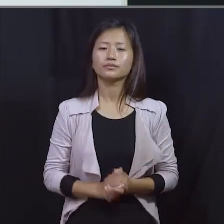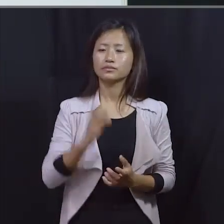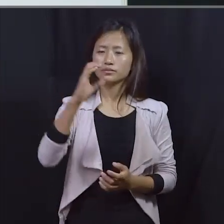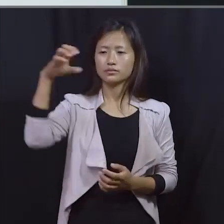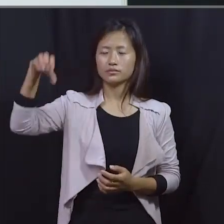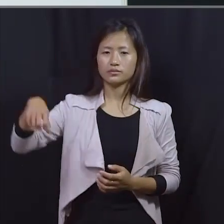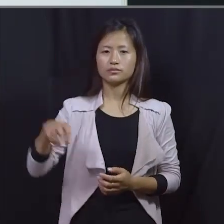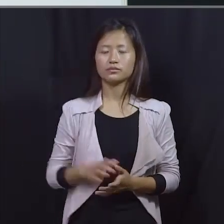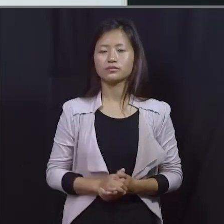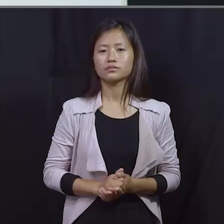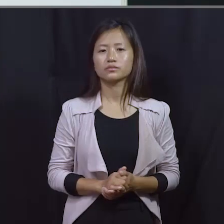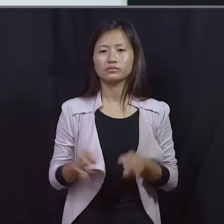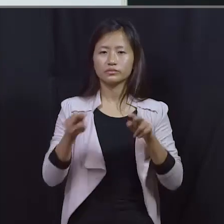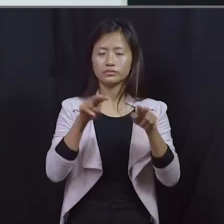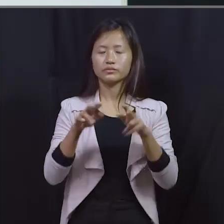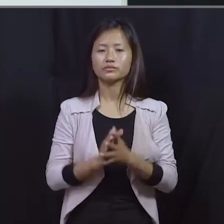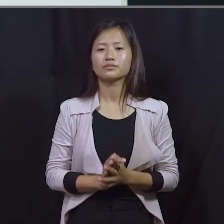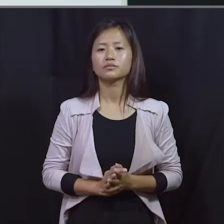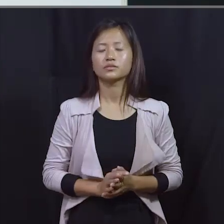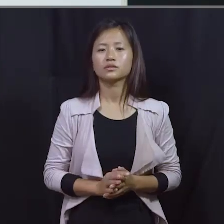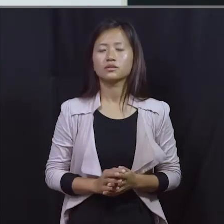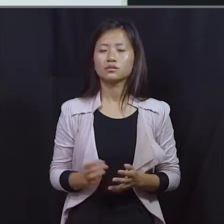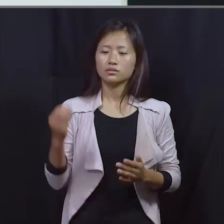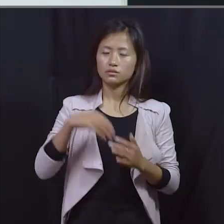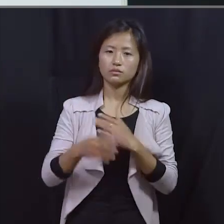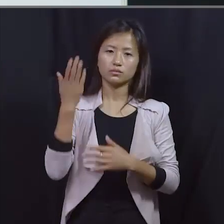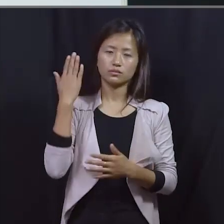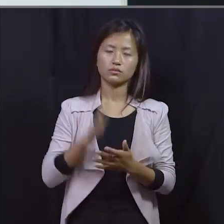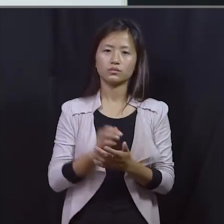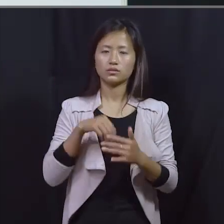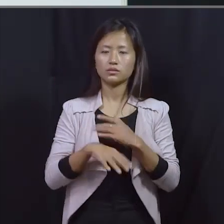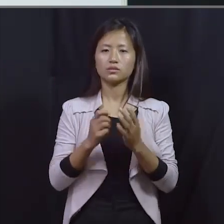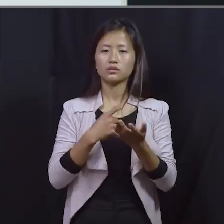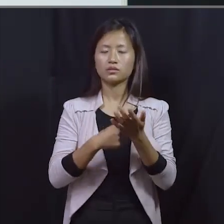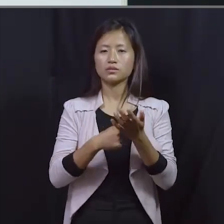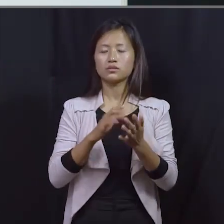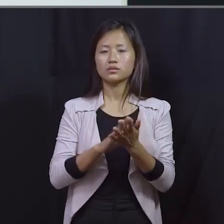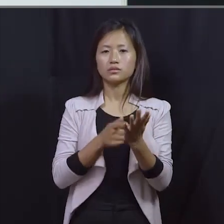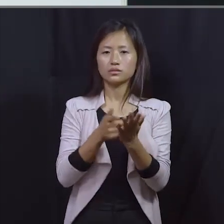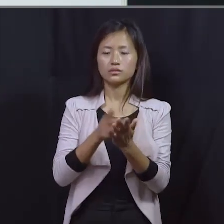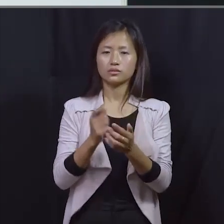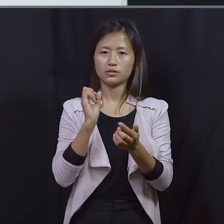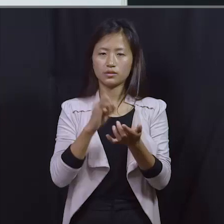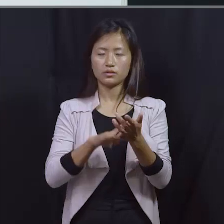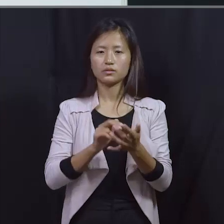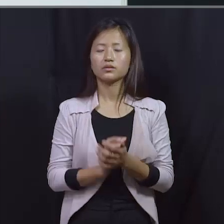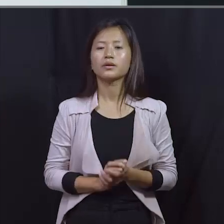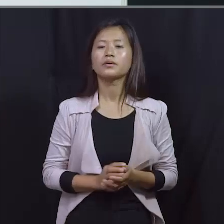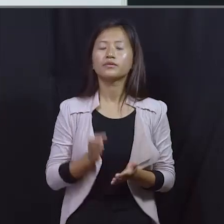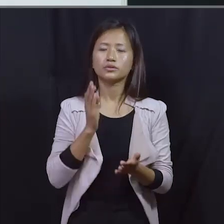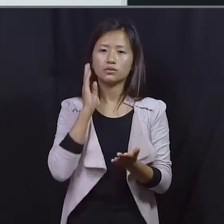countryside. So before going into rural indebtedness, one of the great historians, a professor by